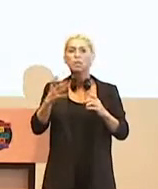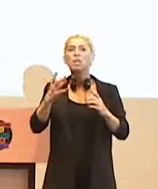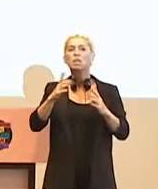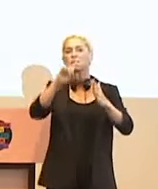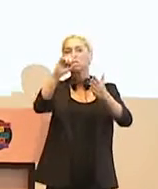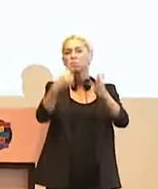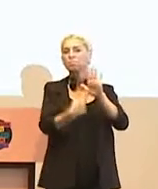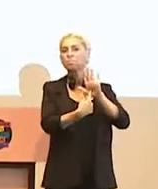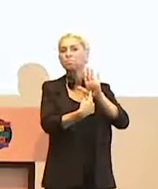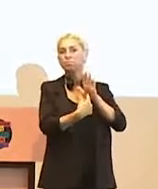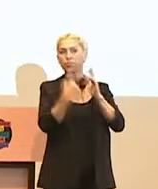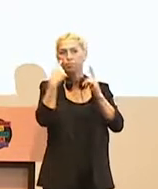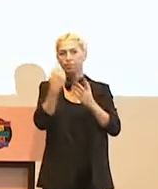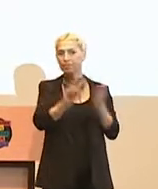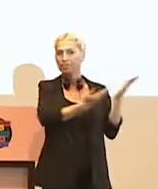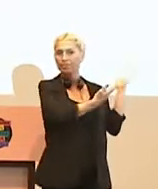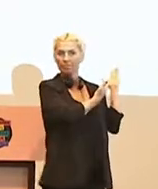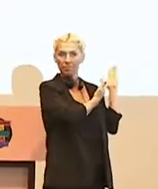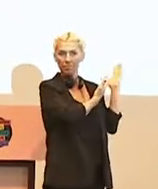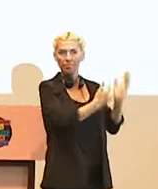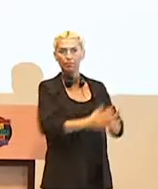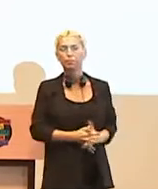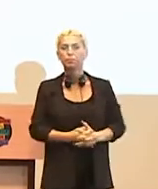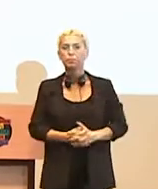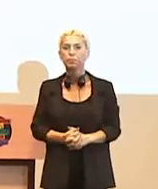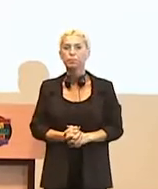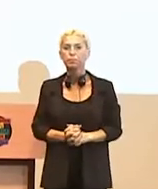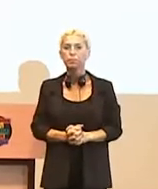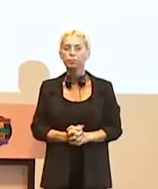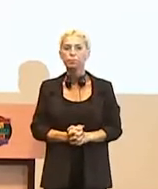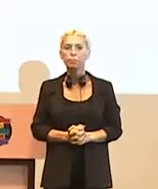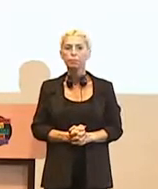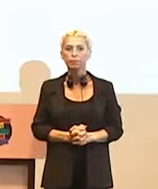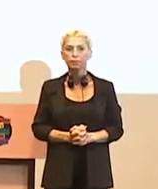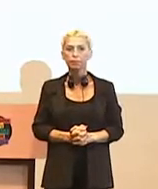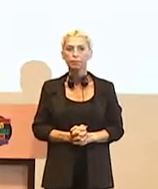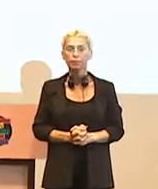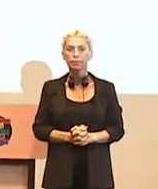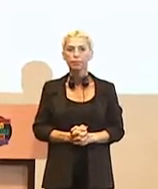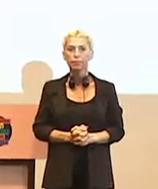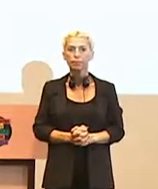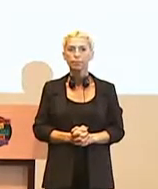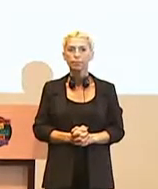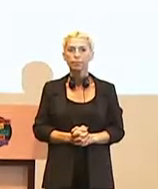can we have the presentation on the screen please